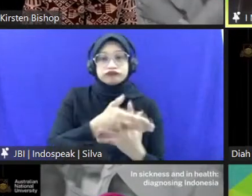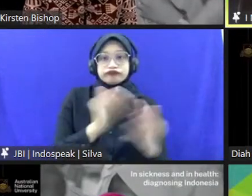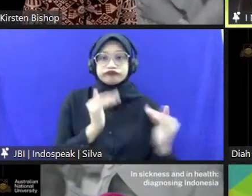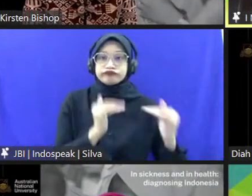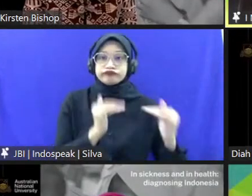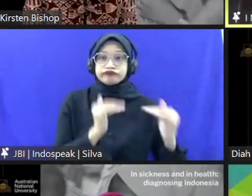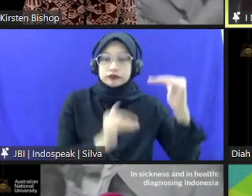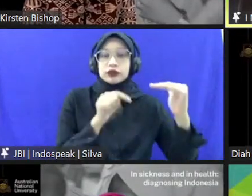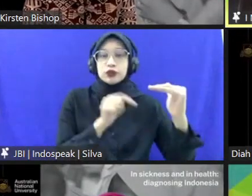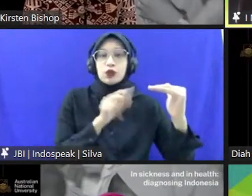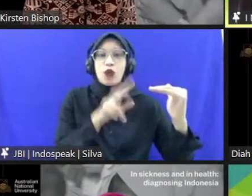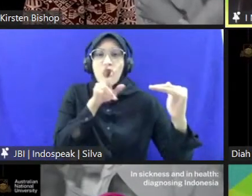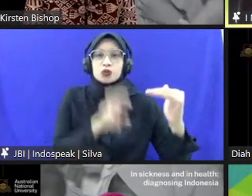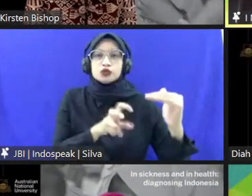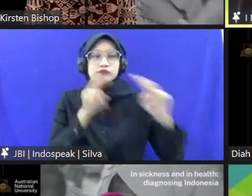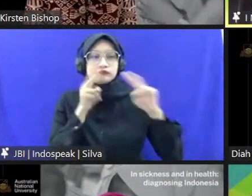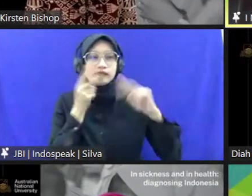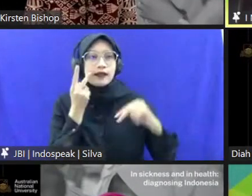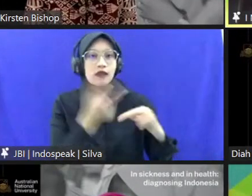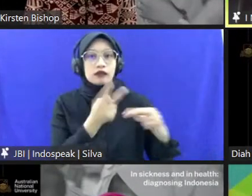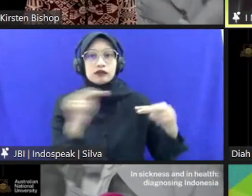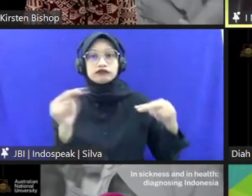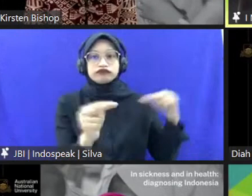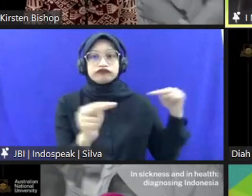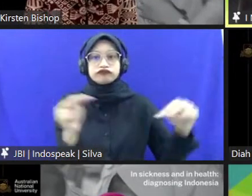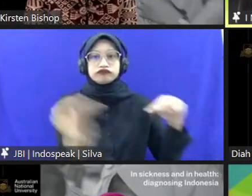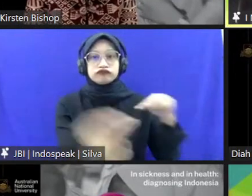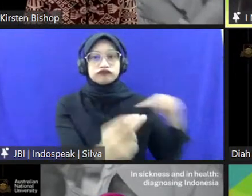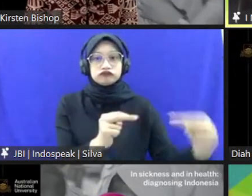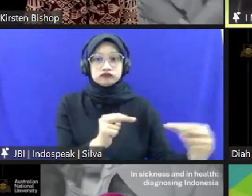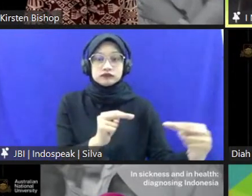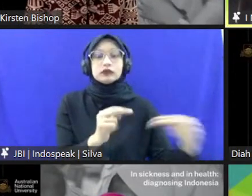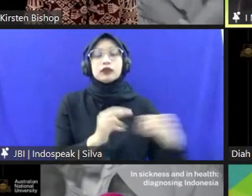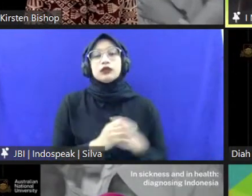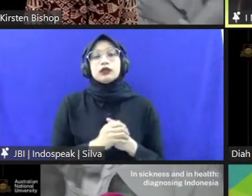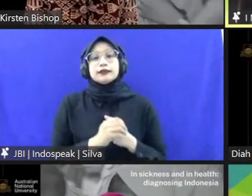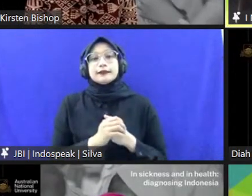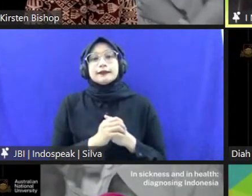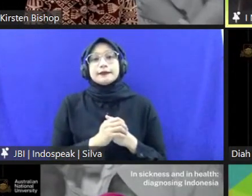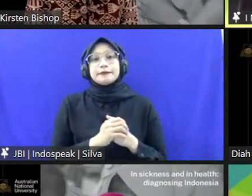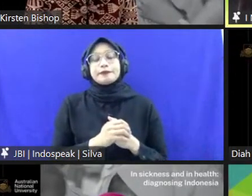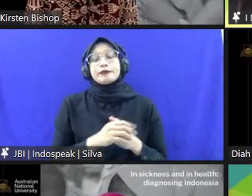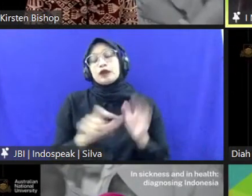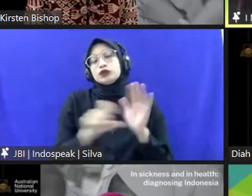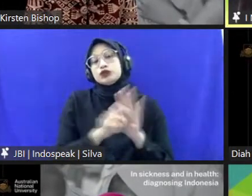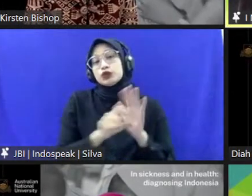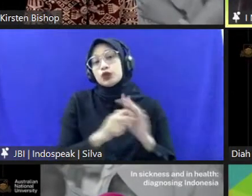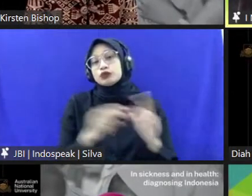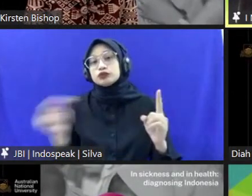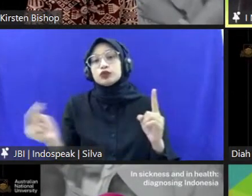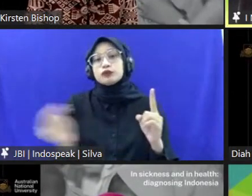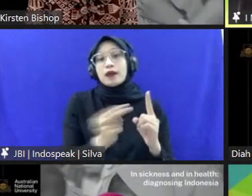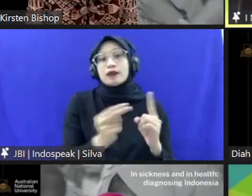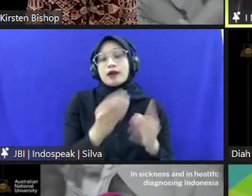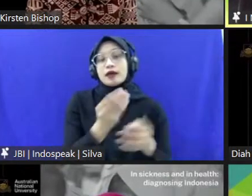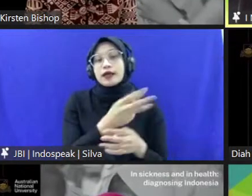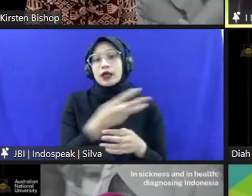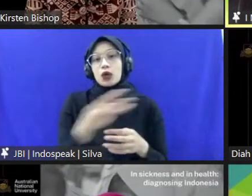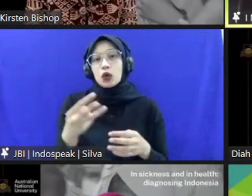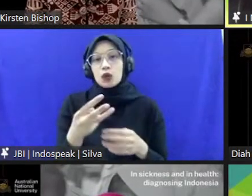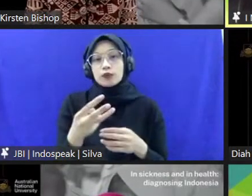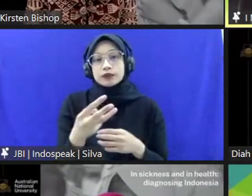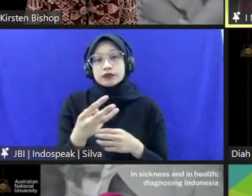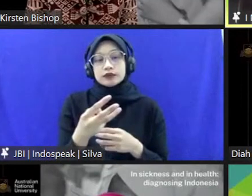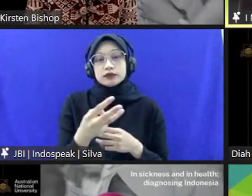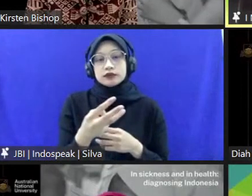So because each oppression system, in your case is economic, for example, economic circumstances, is not operating in